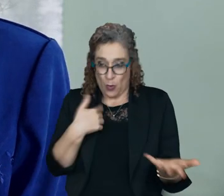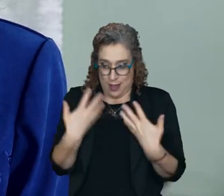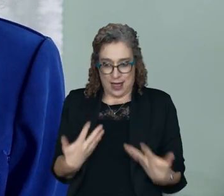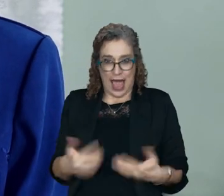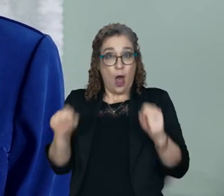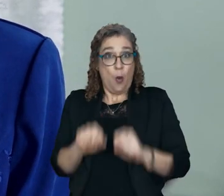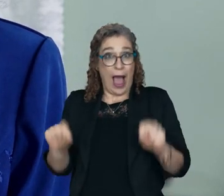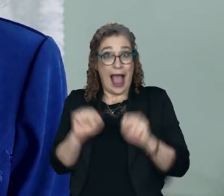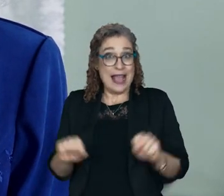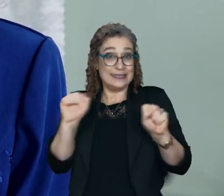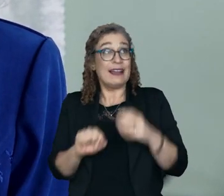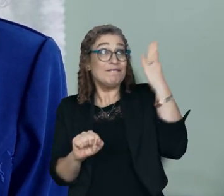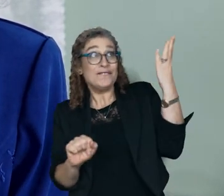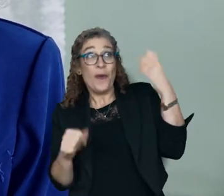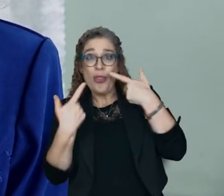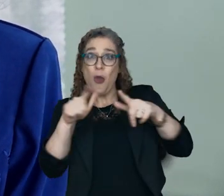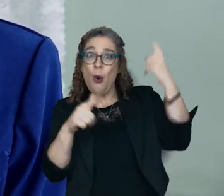the day of the Lord?